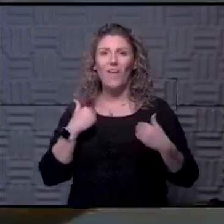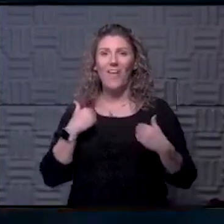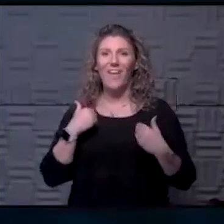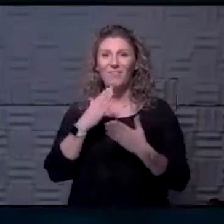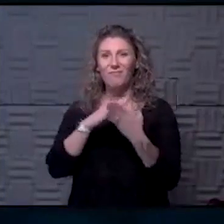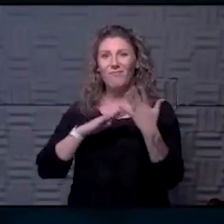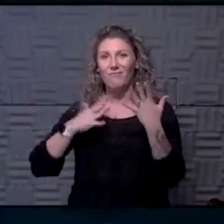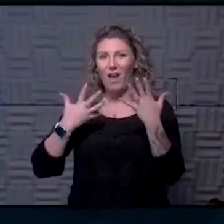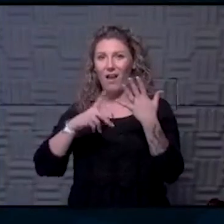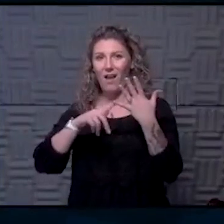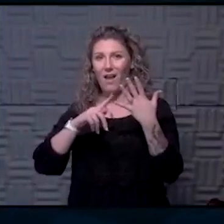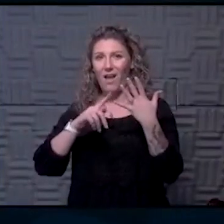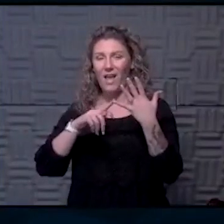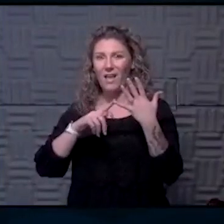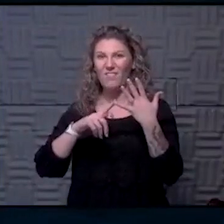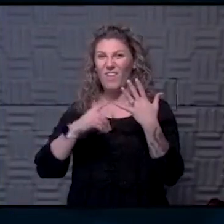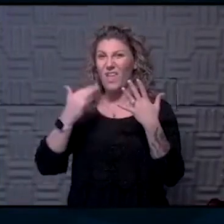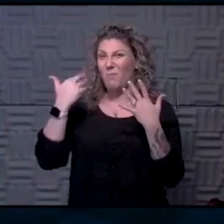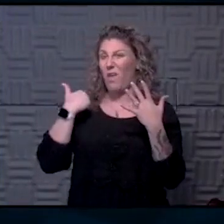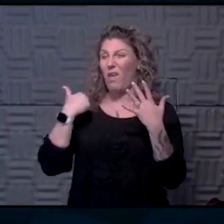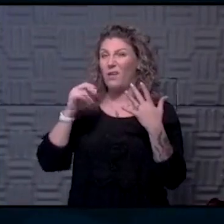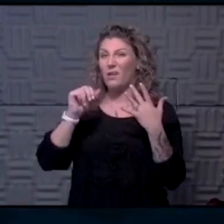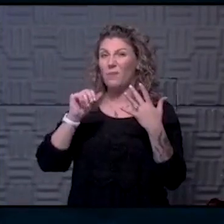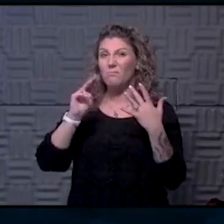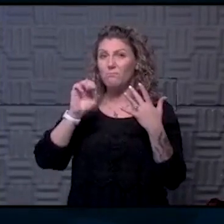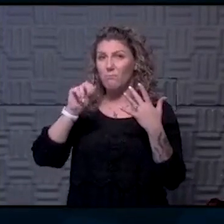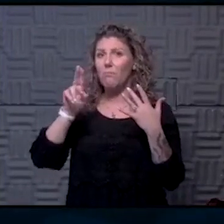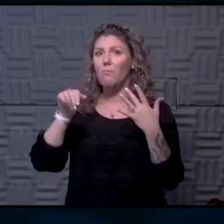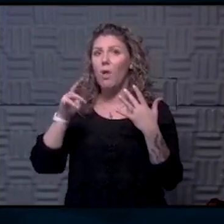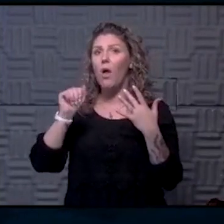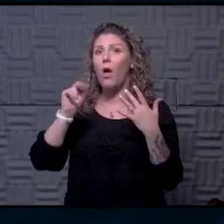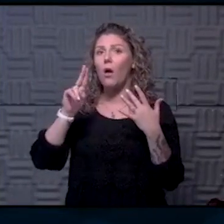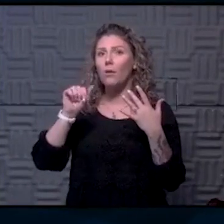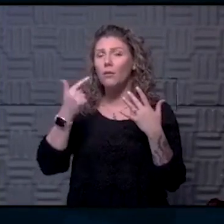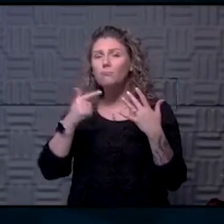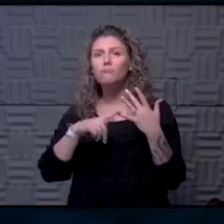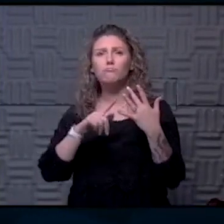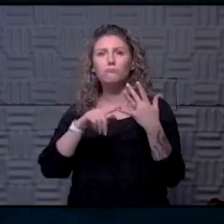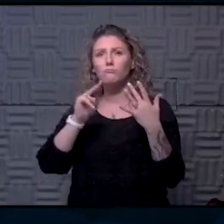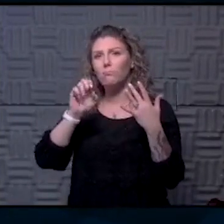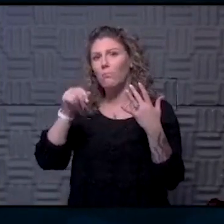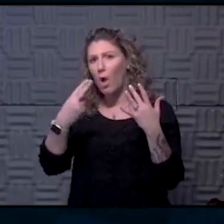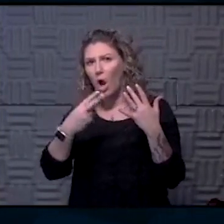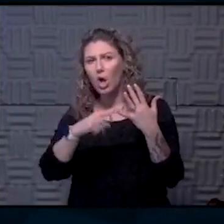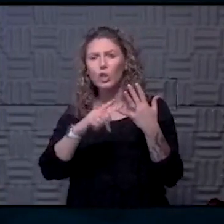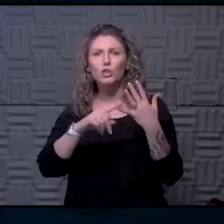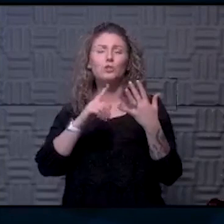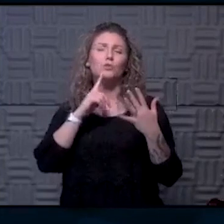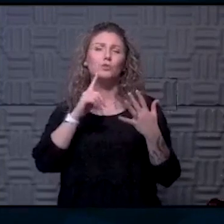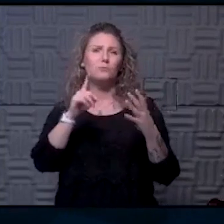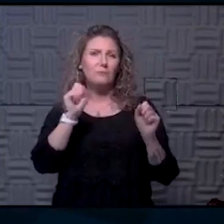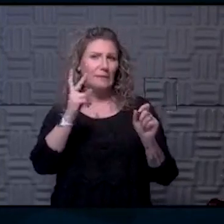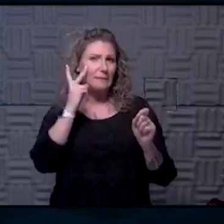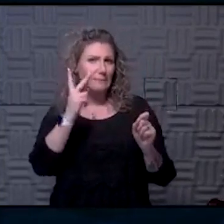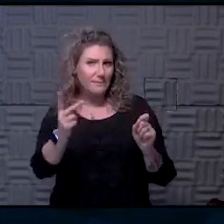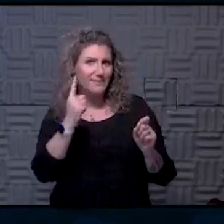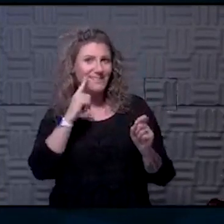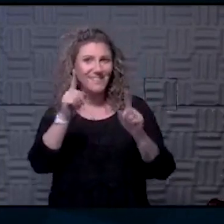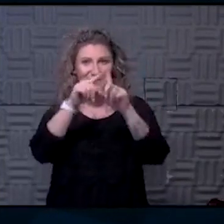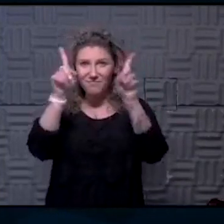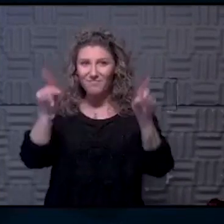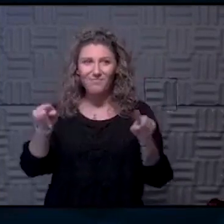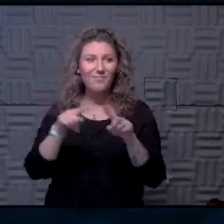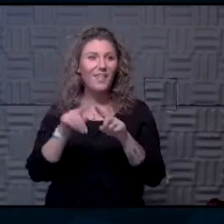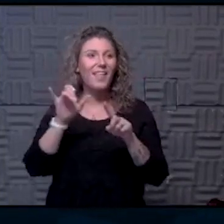in late March. And so that's kind of, we're eligible for really everybody. You can see there on the screen. That's a